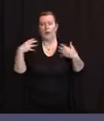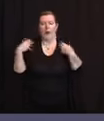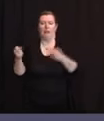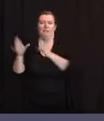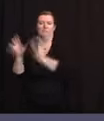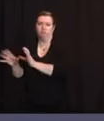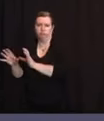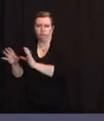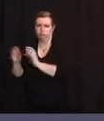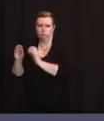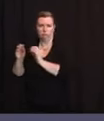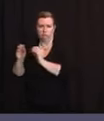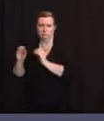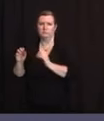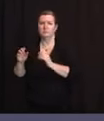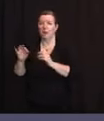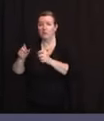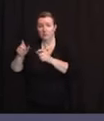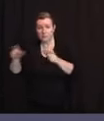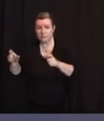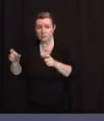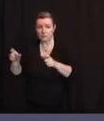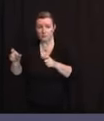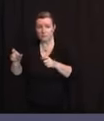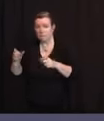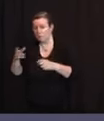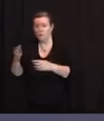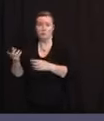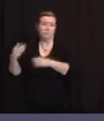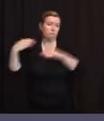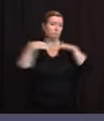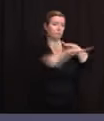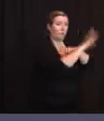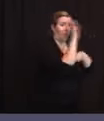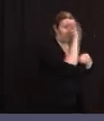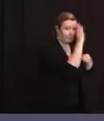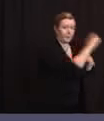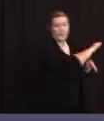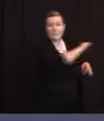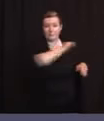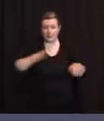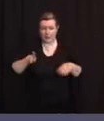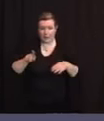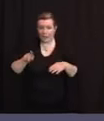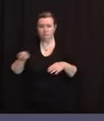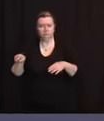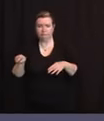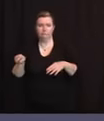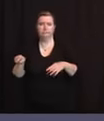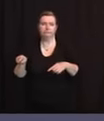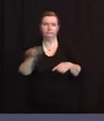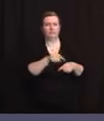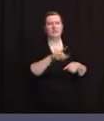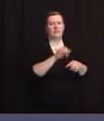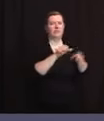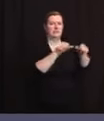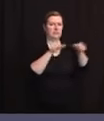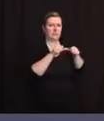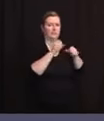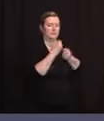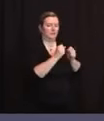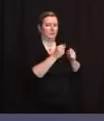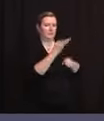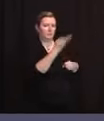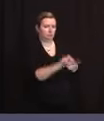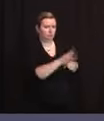returning from the hospital. We told them that might mean moving patients or residents within a